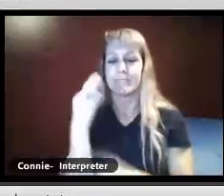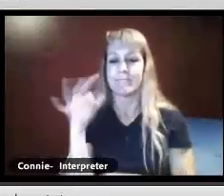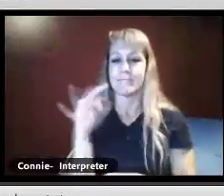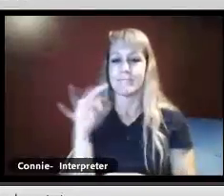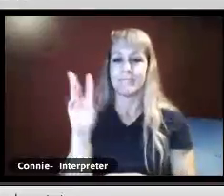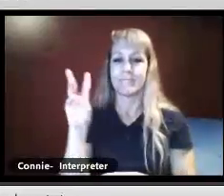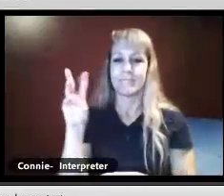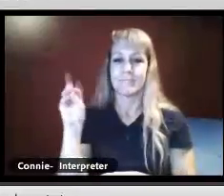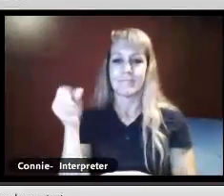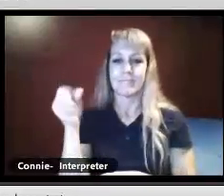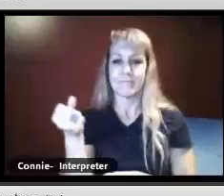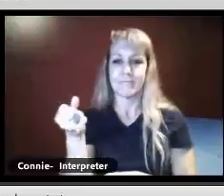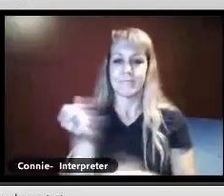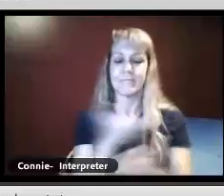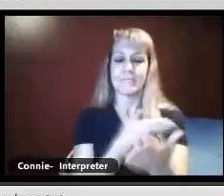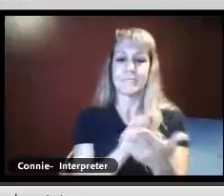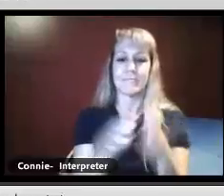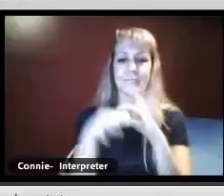with